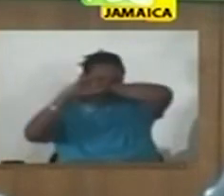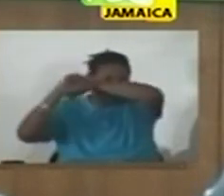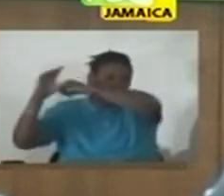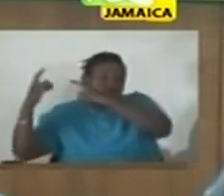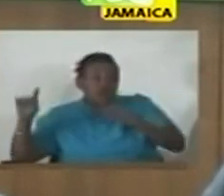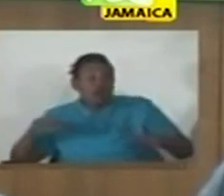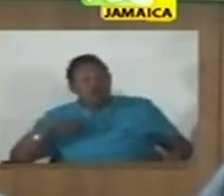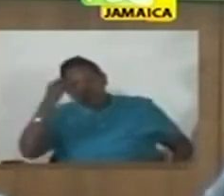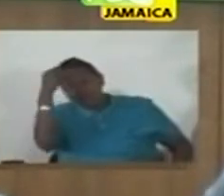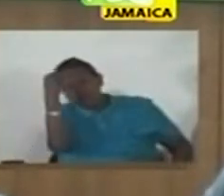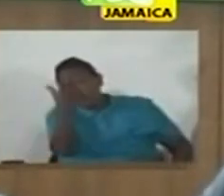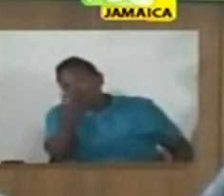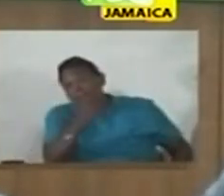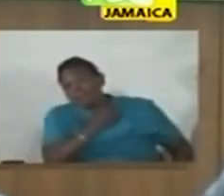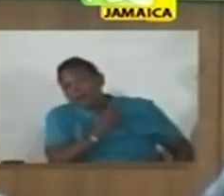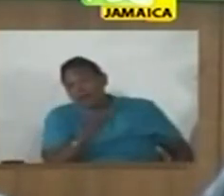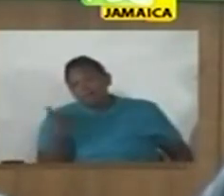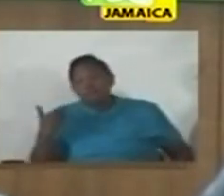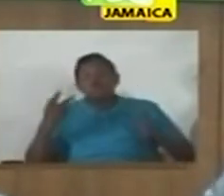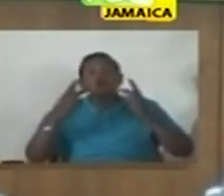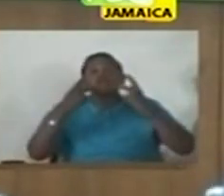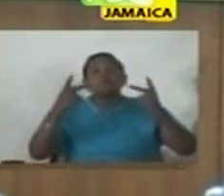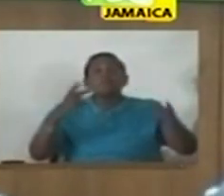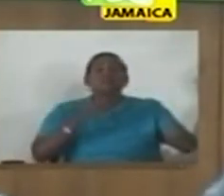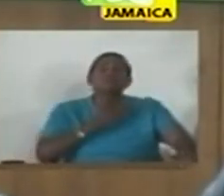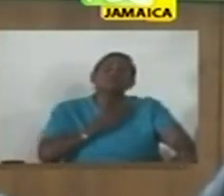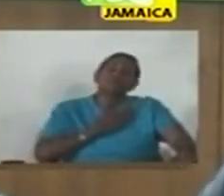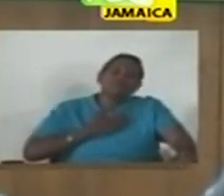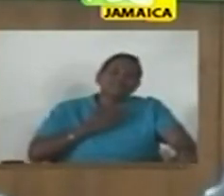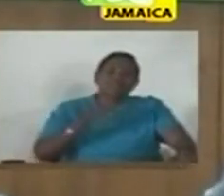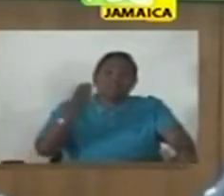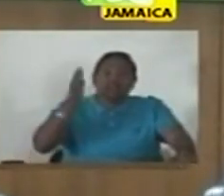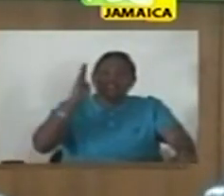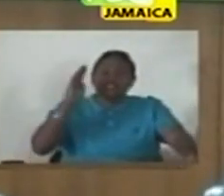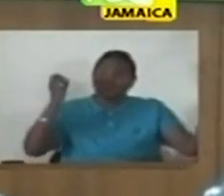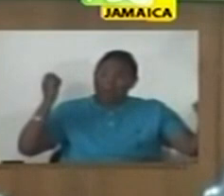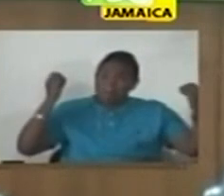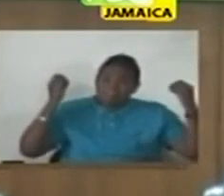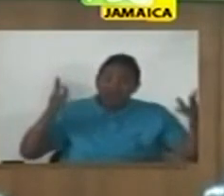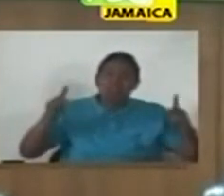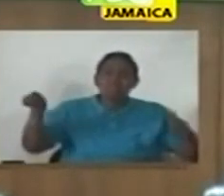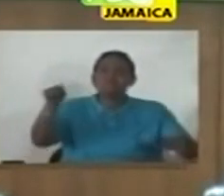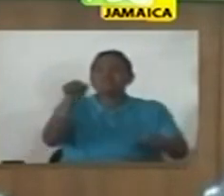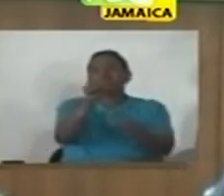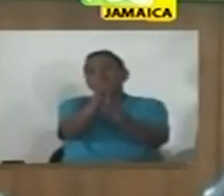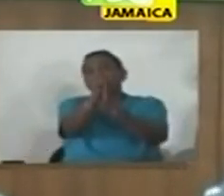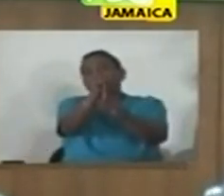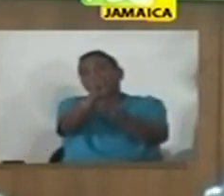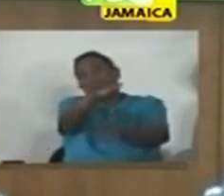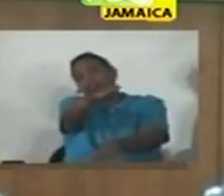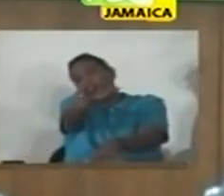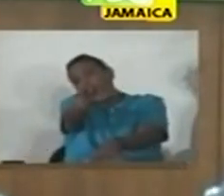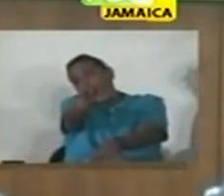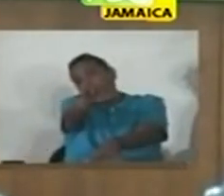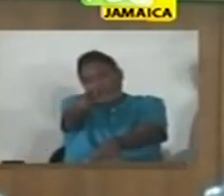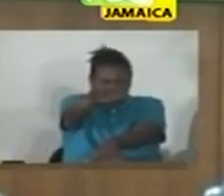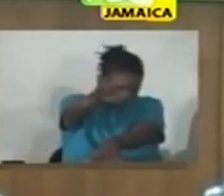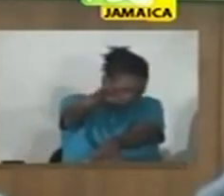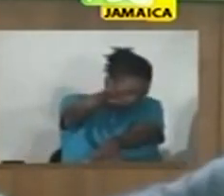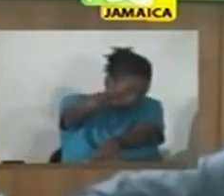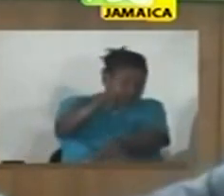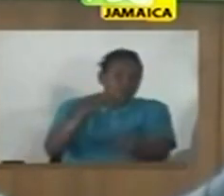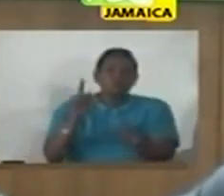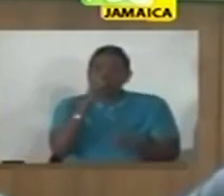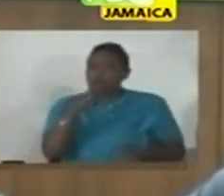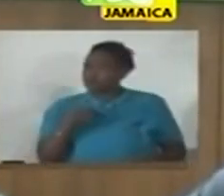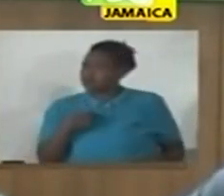members of the public, I want to bring to your attention that there are many unscrupulous persons pretending to be agents